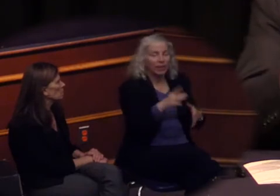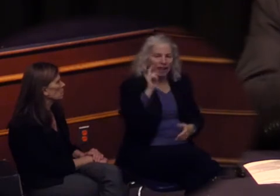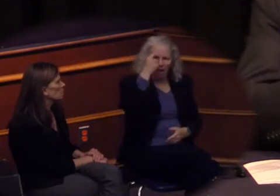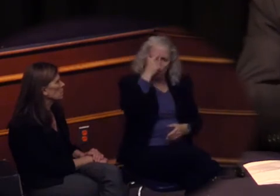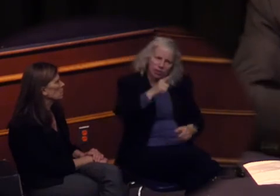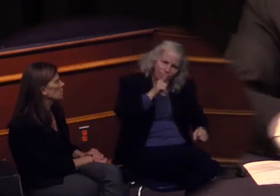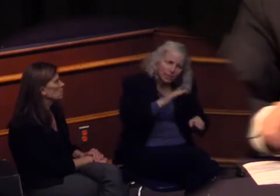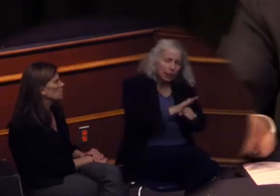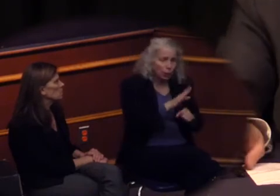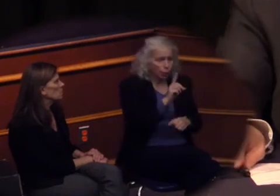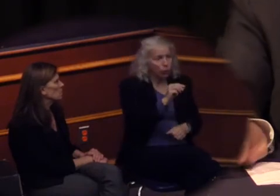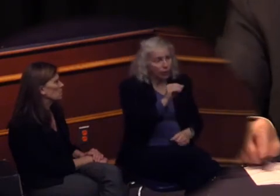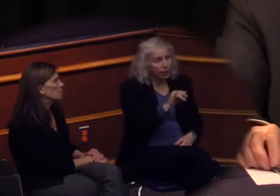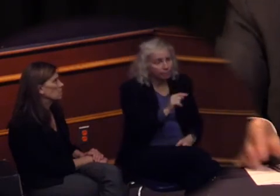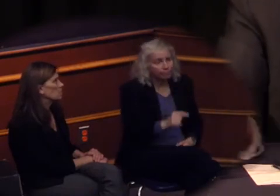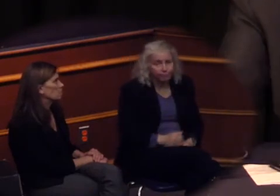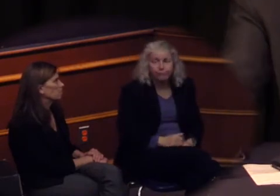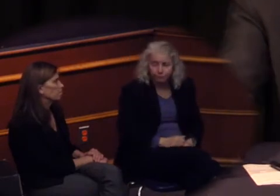who's committed to do it.